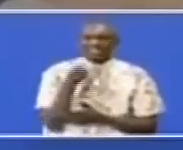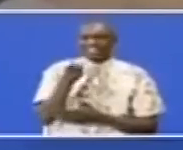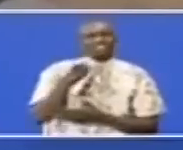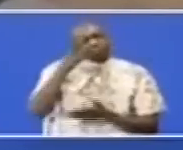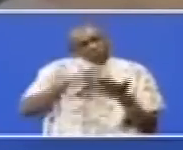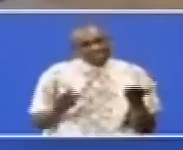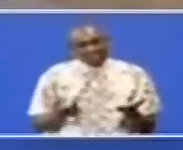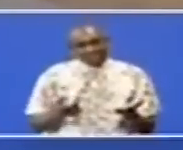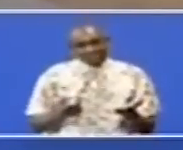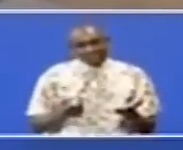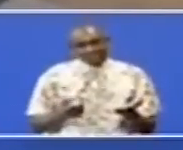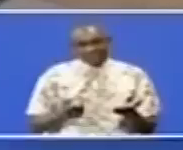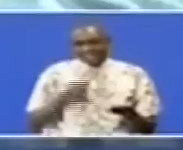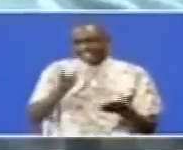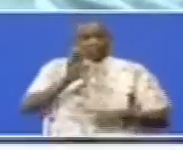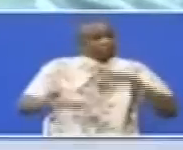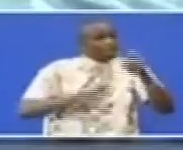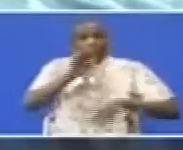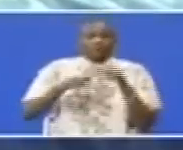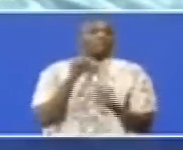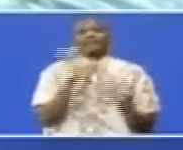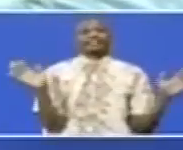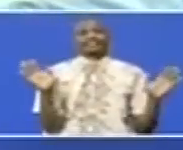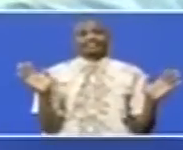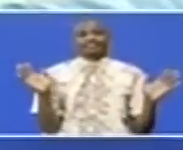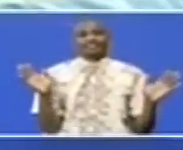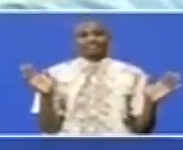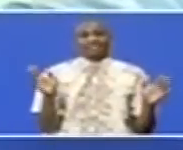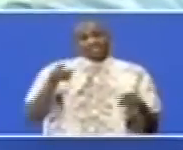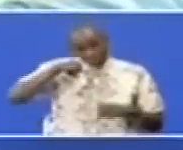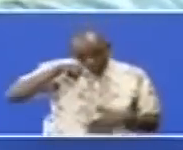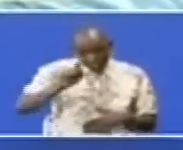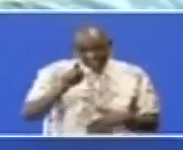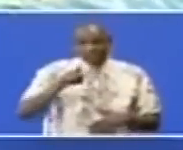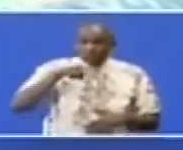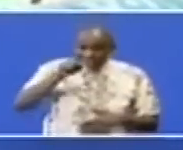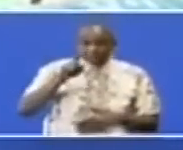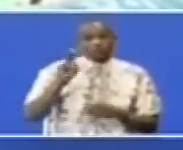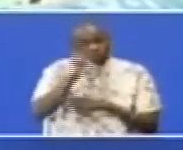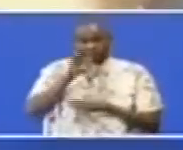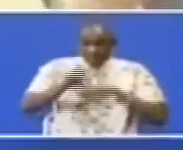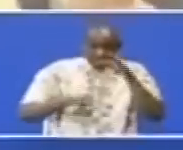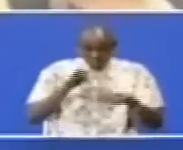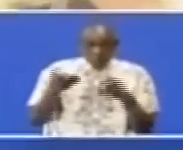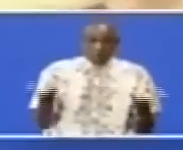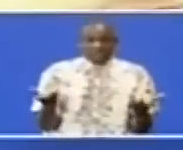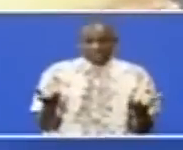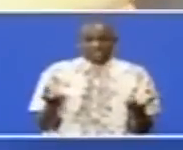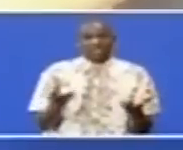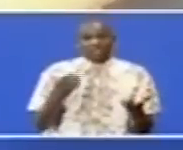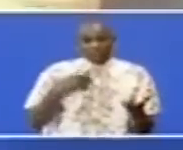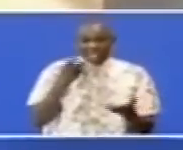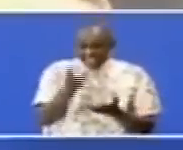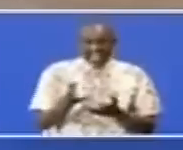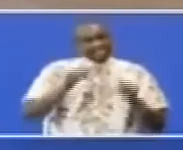on pedaling. So instead of now using pedaling on a transit, we are